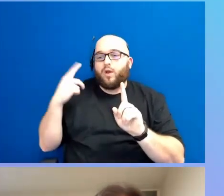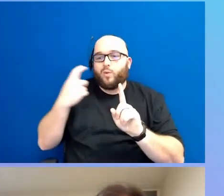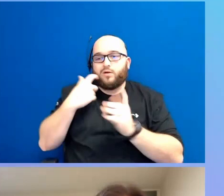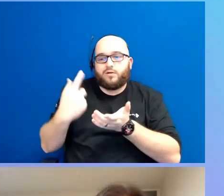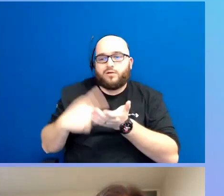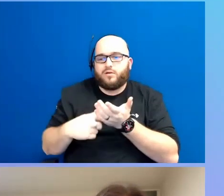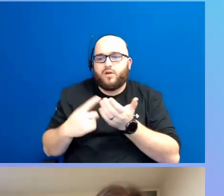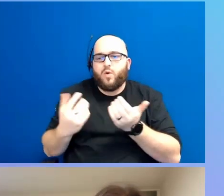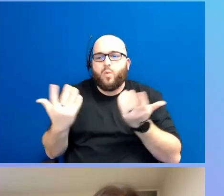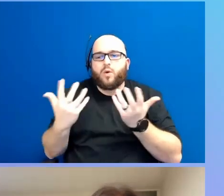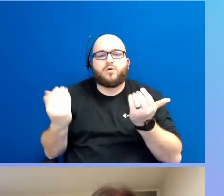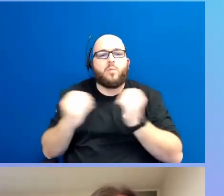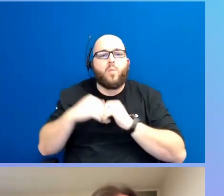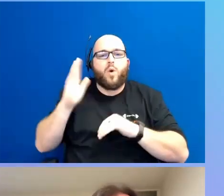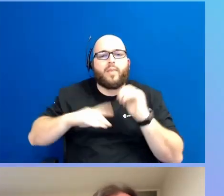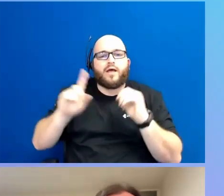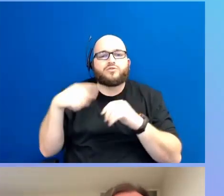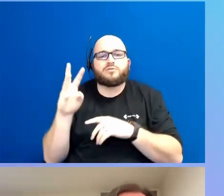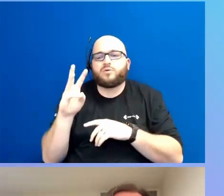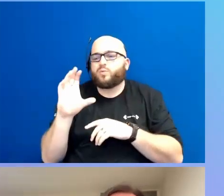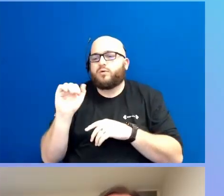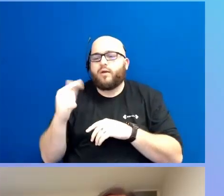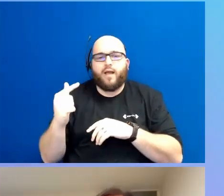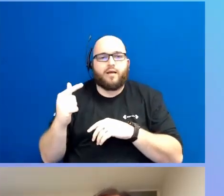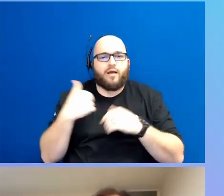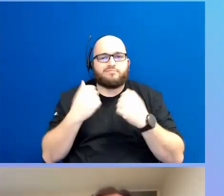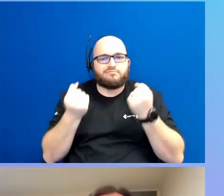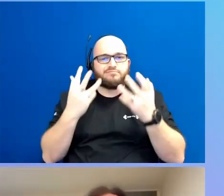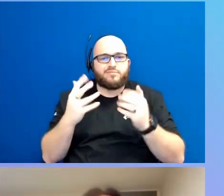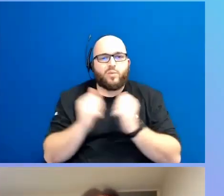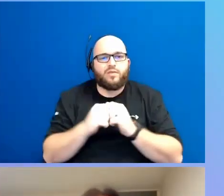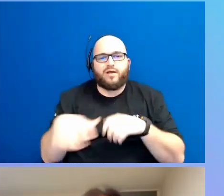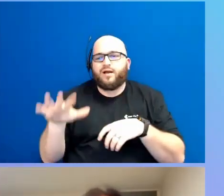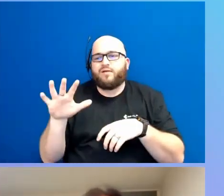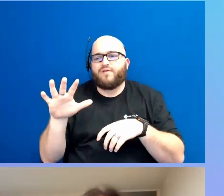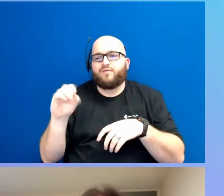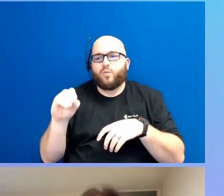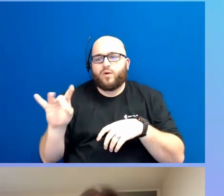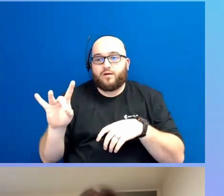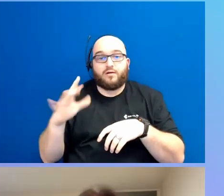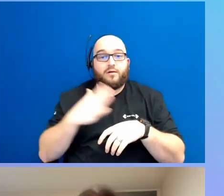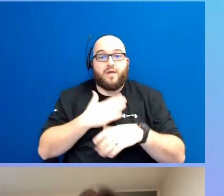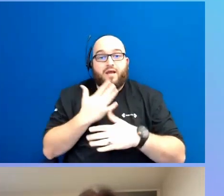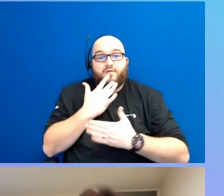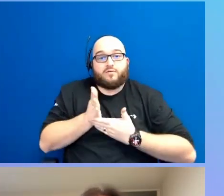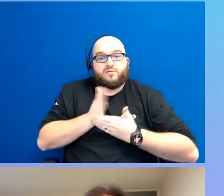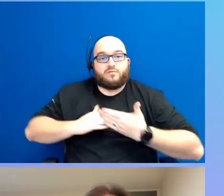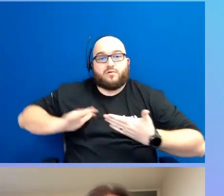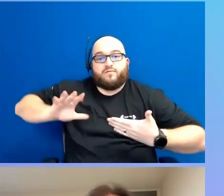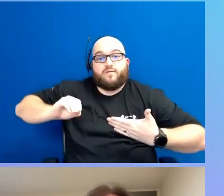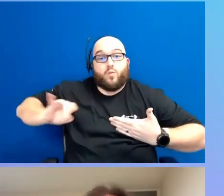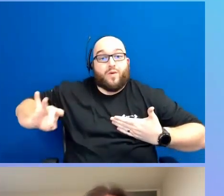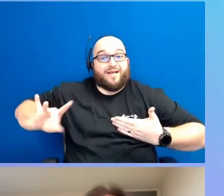WCAG? And I said, well, there's a bunch in 508. And he goes, really? What is it? My favorite section of 508 is the functional